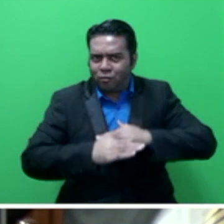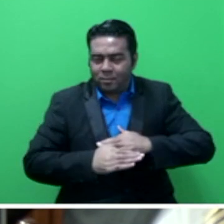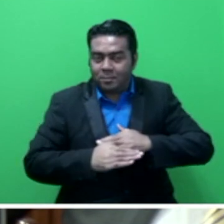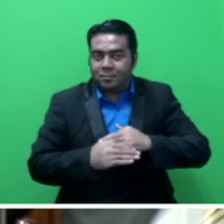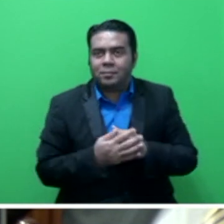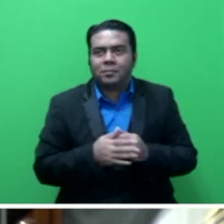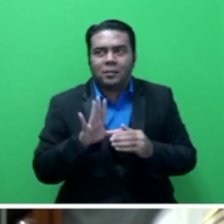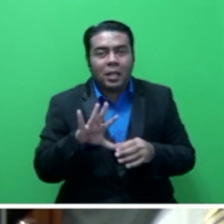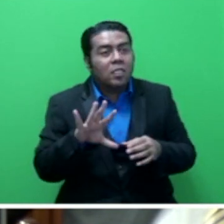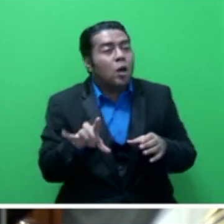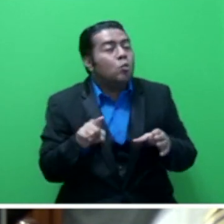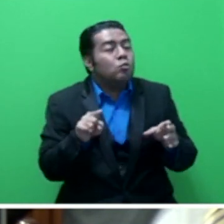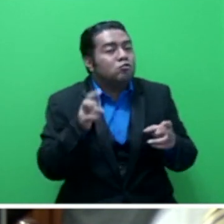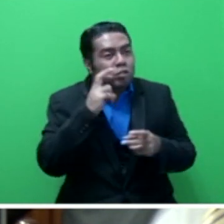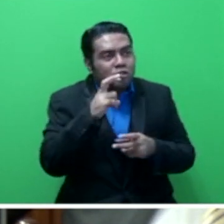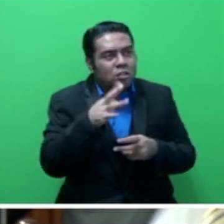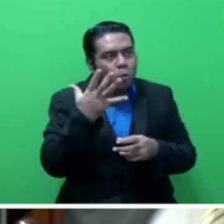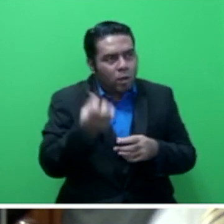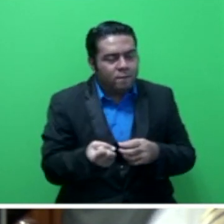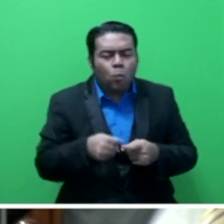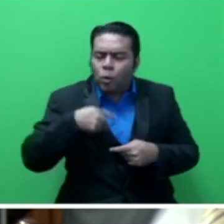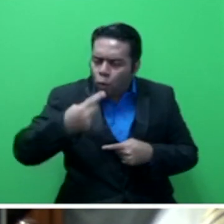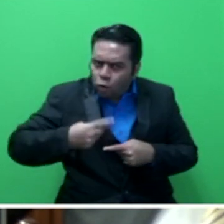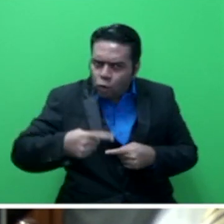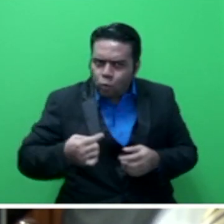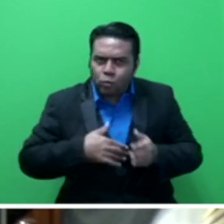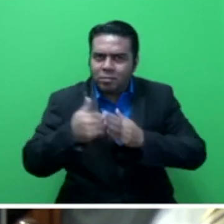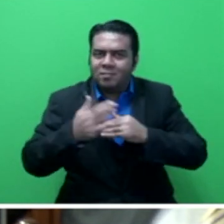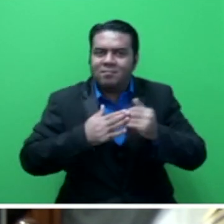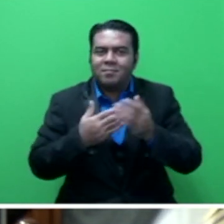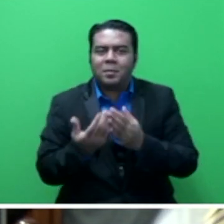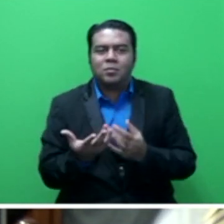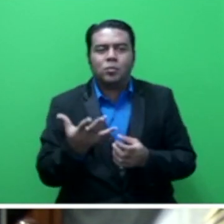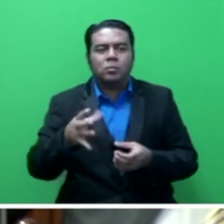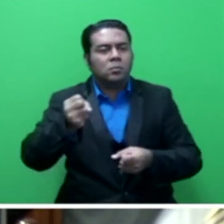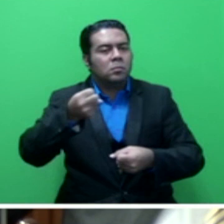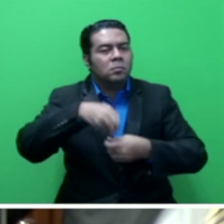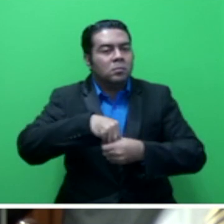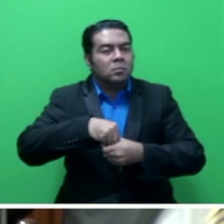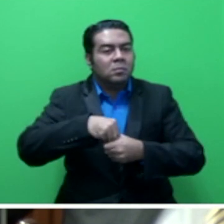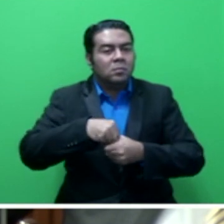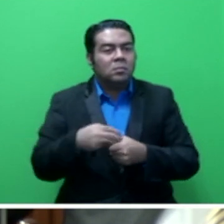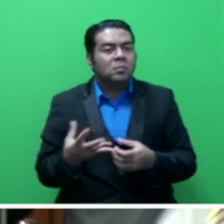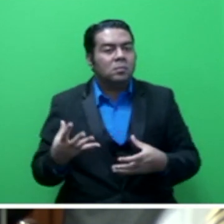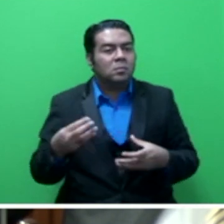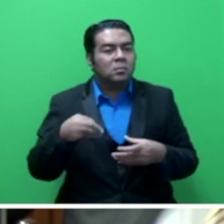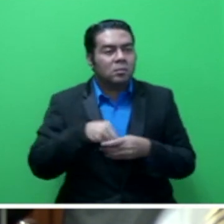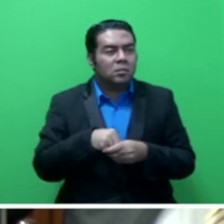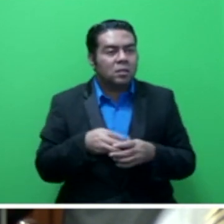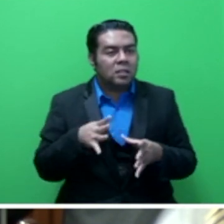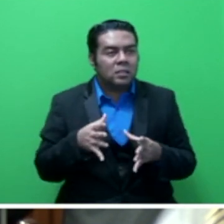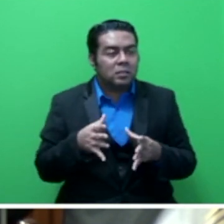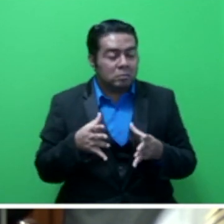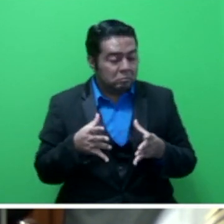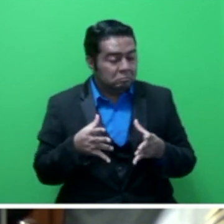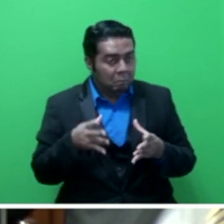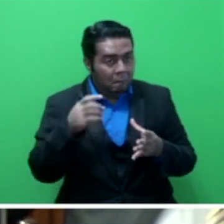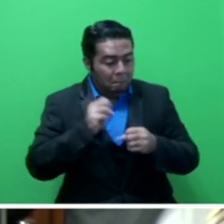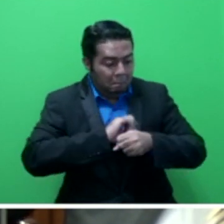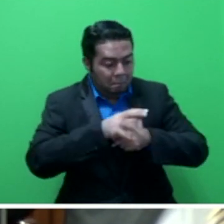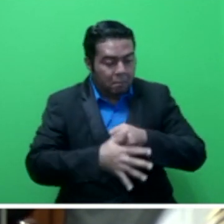place. We continue to build capacity and respond to this pandemic. Since my last update,